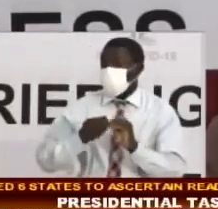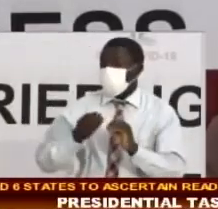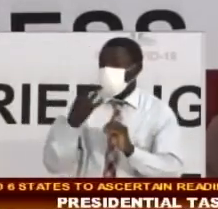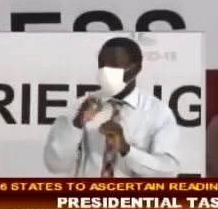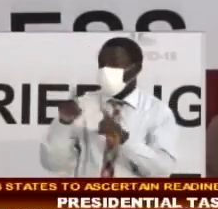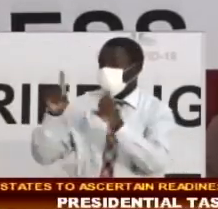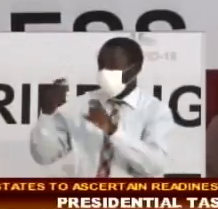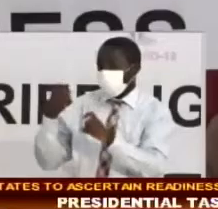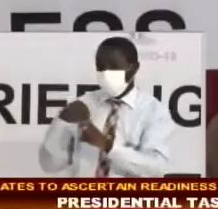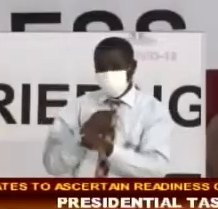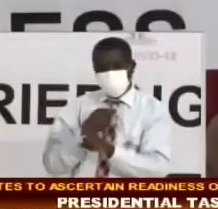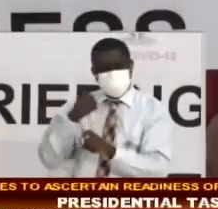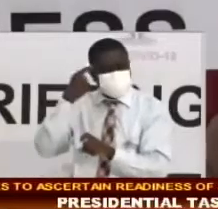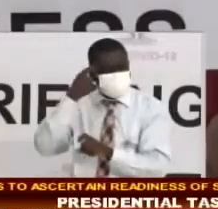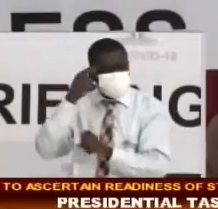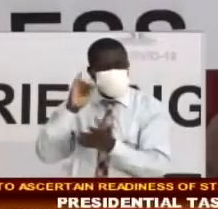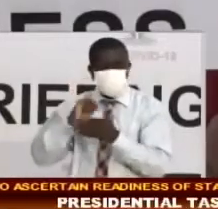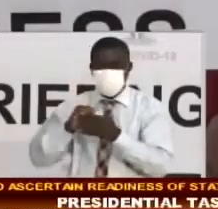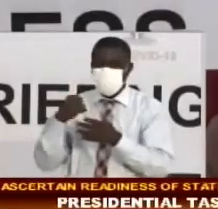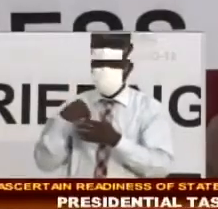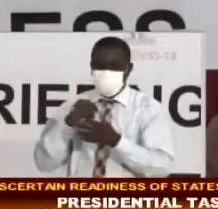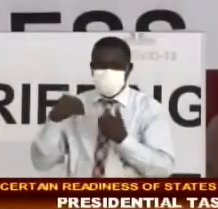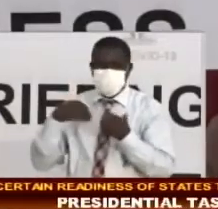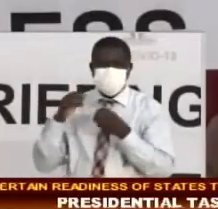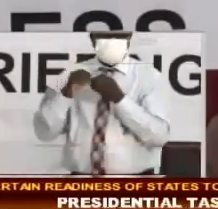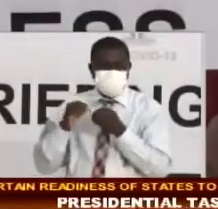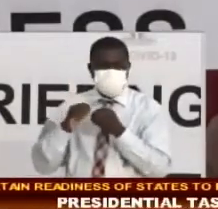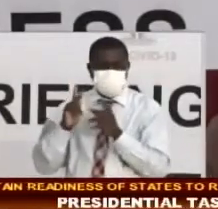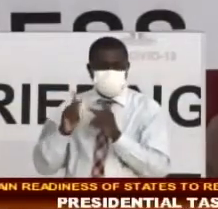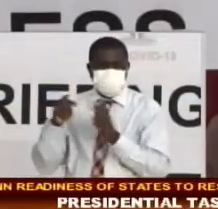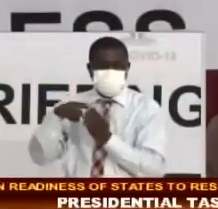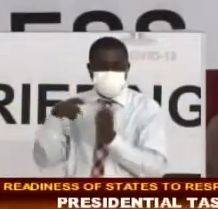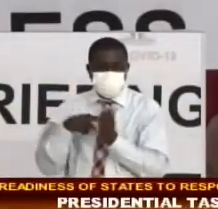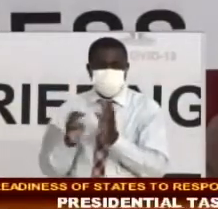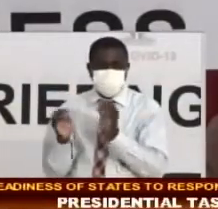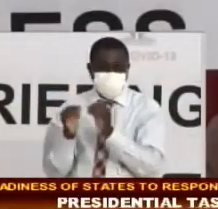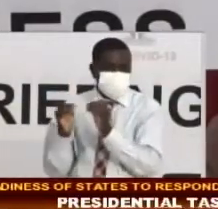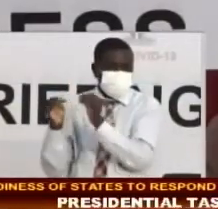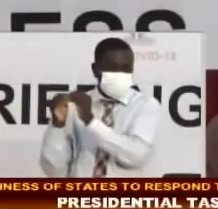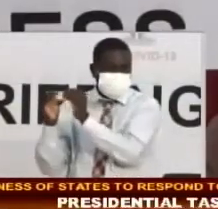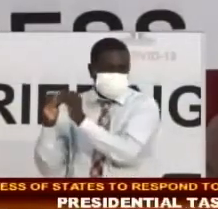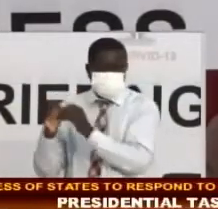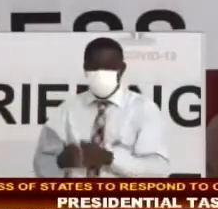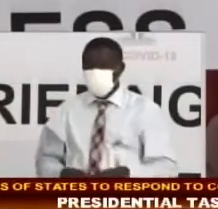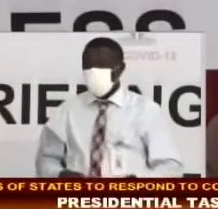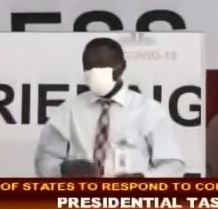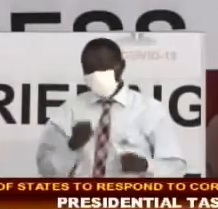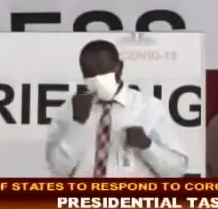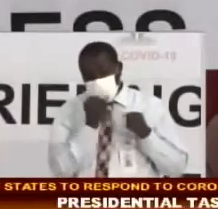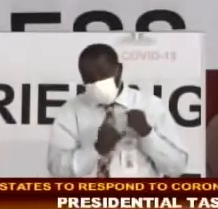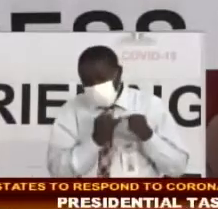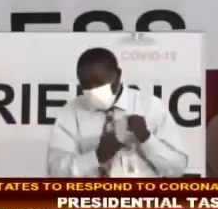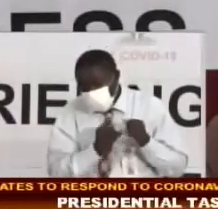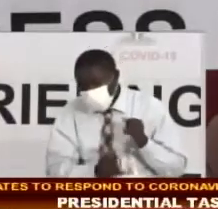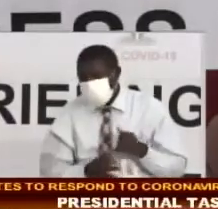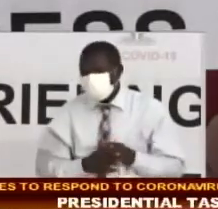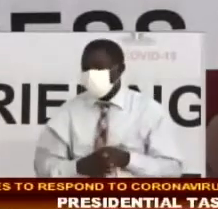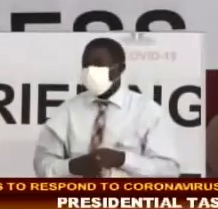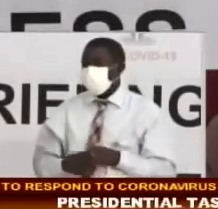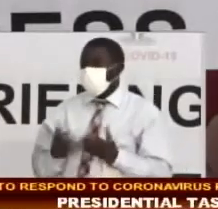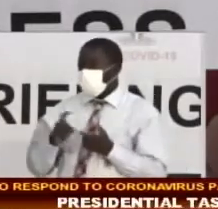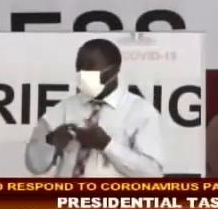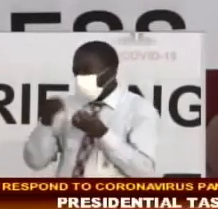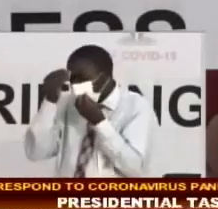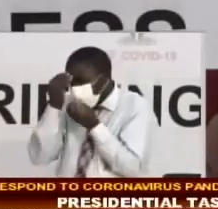we will continue to have more and more cases coming in. Finally, I would like to re-emphasize the need for